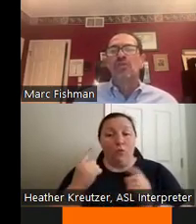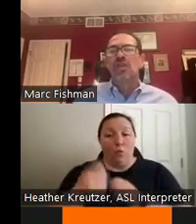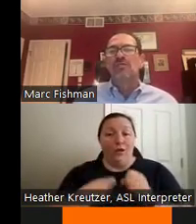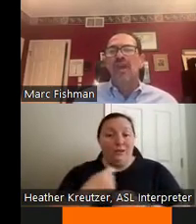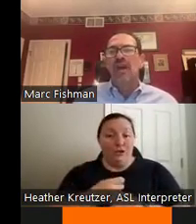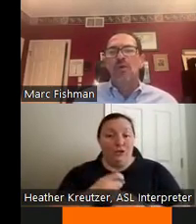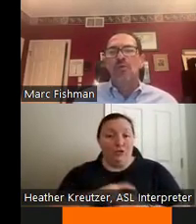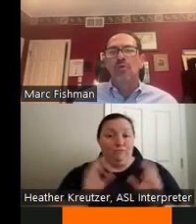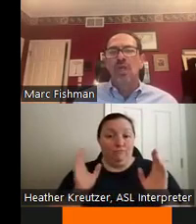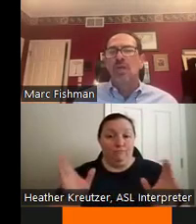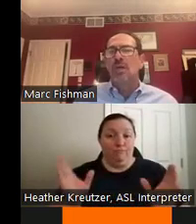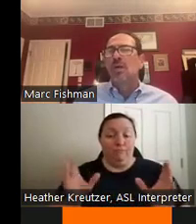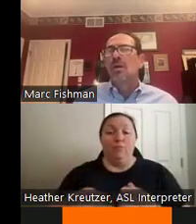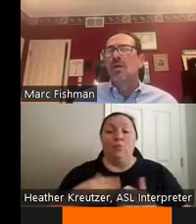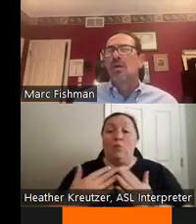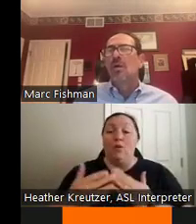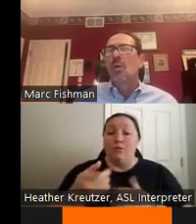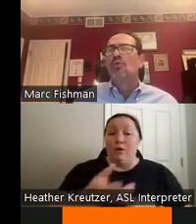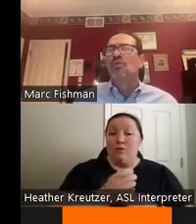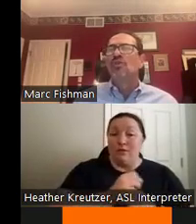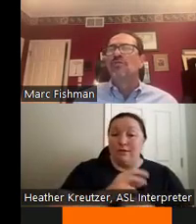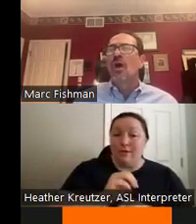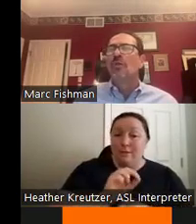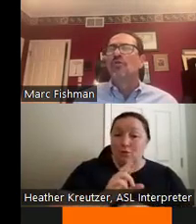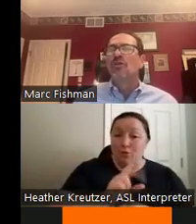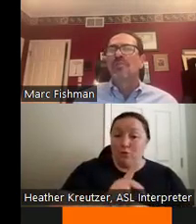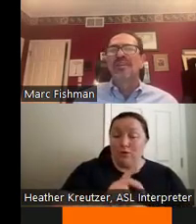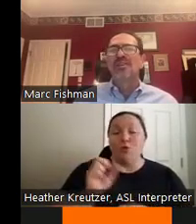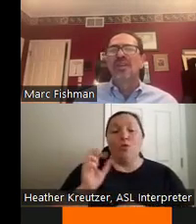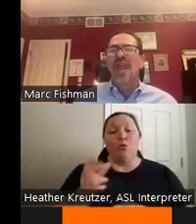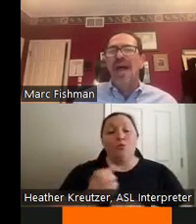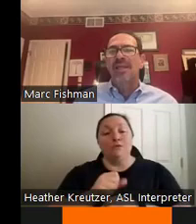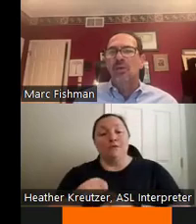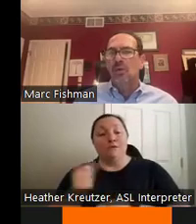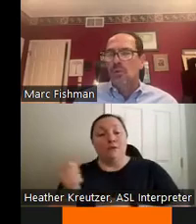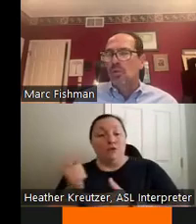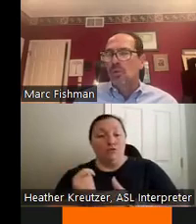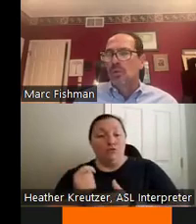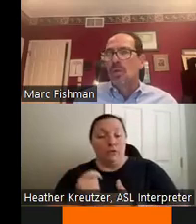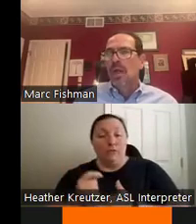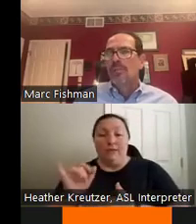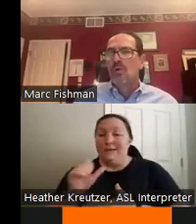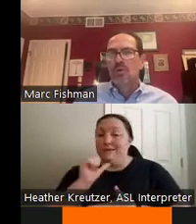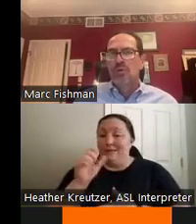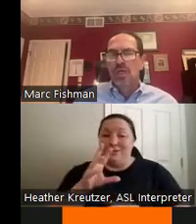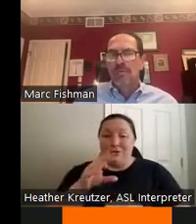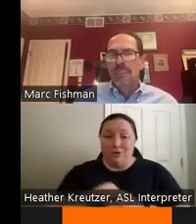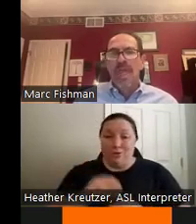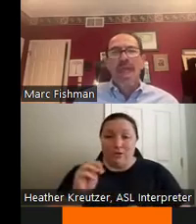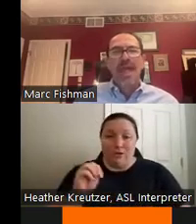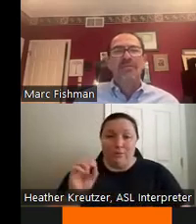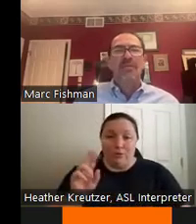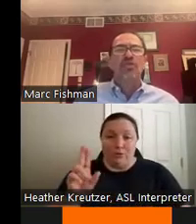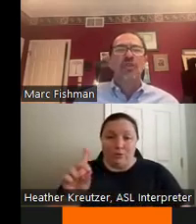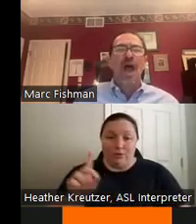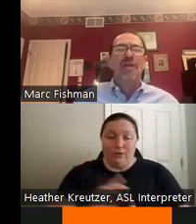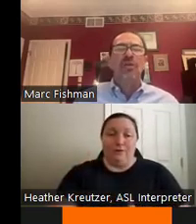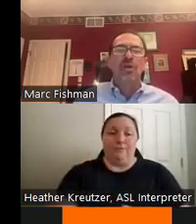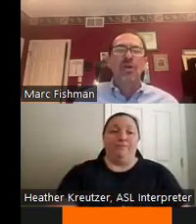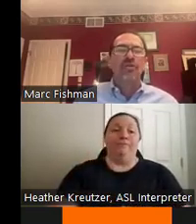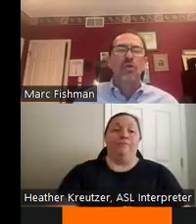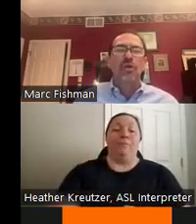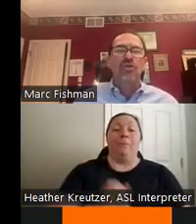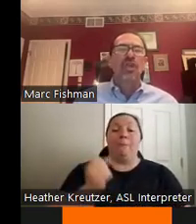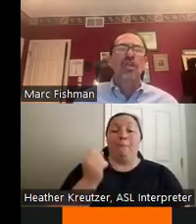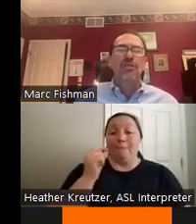whether they received MOUD or received other treatment that did not include MOUD. And in this